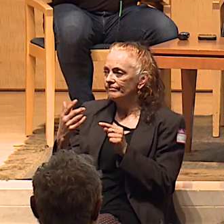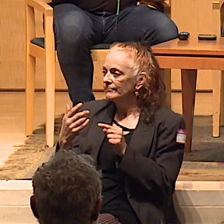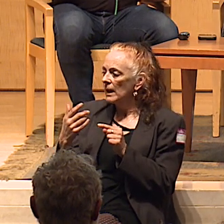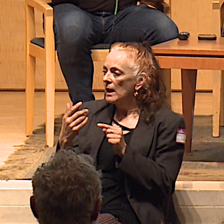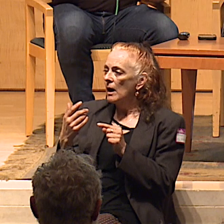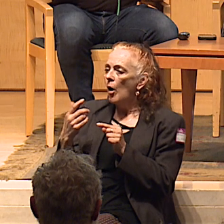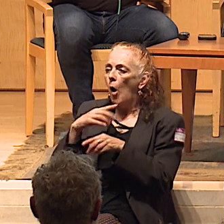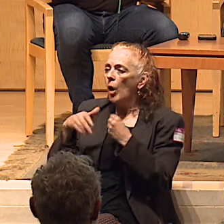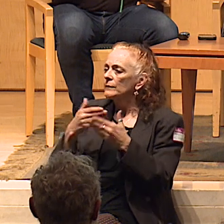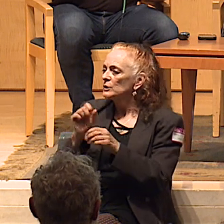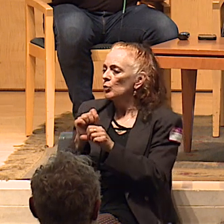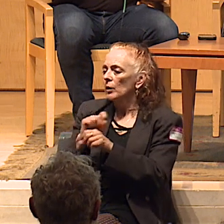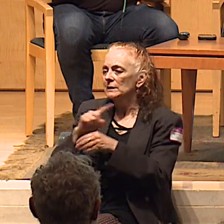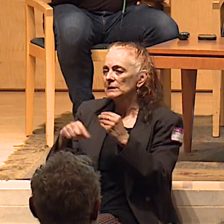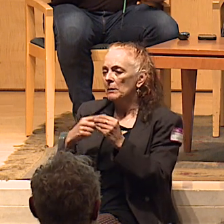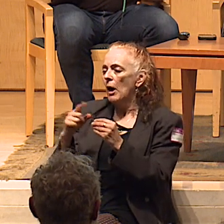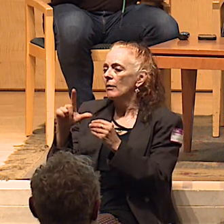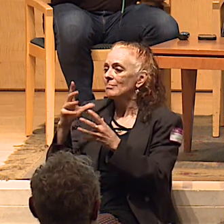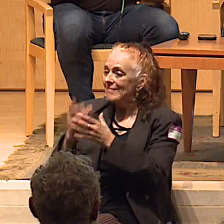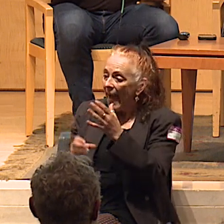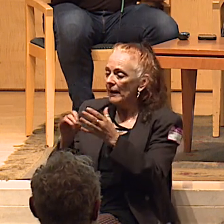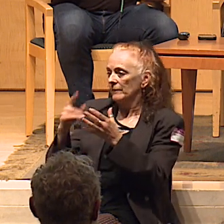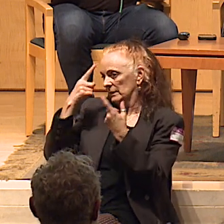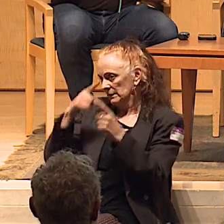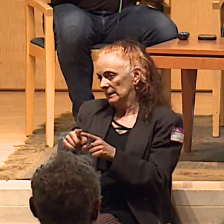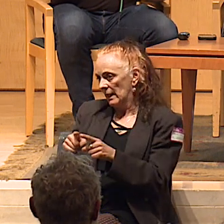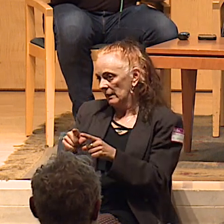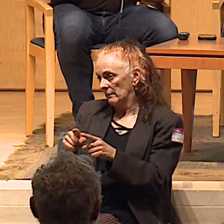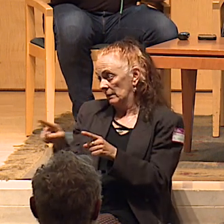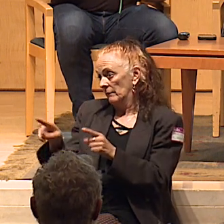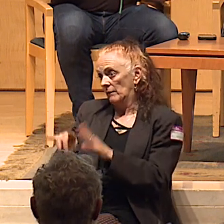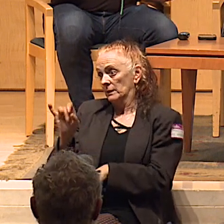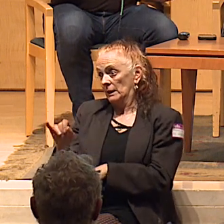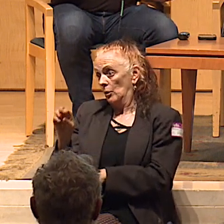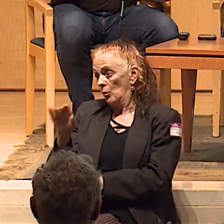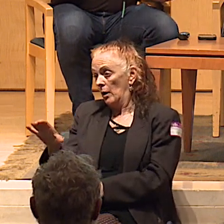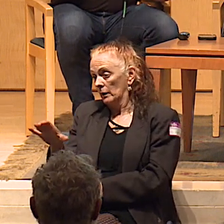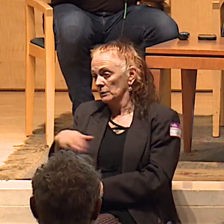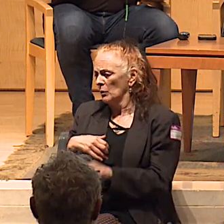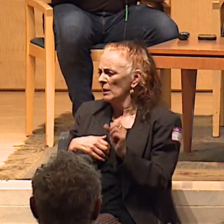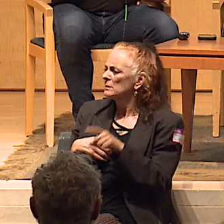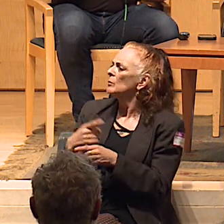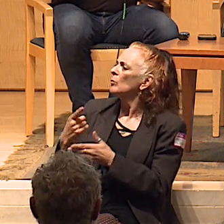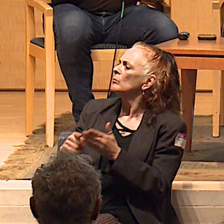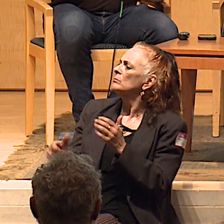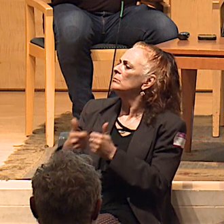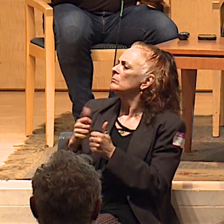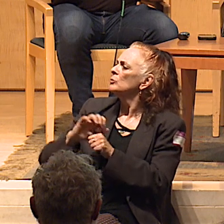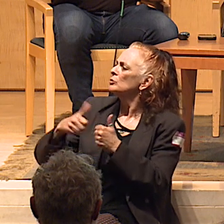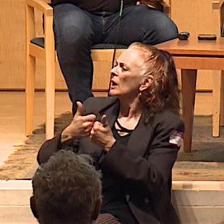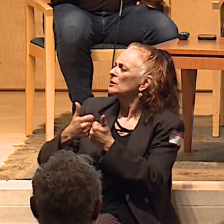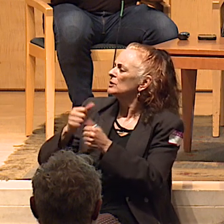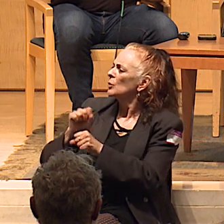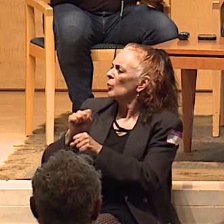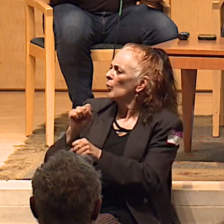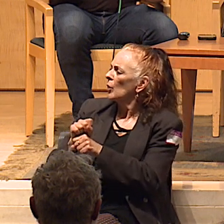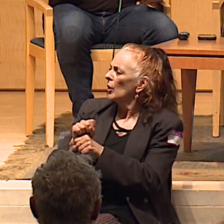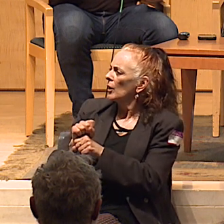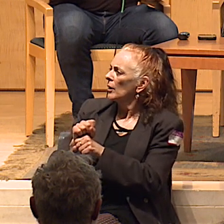of consent. I mean, that's clearly he finds that erotic. And I asked him at one point what his most challenging work was, and it was when he had